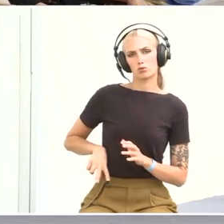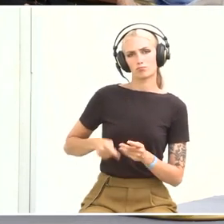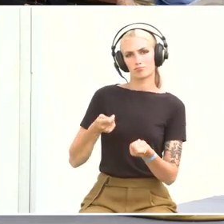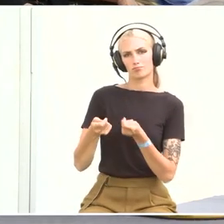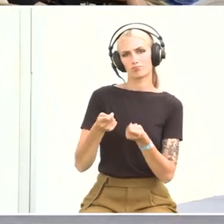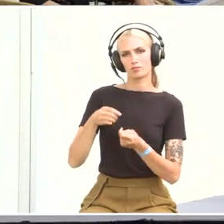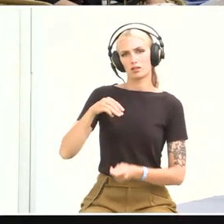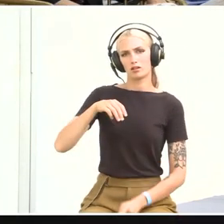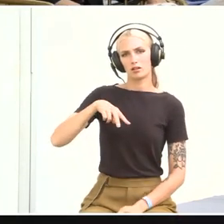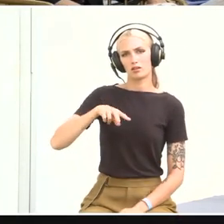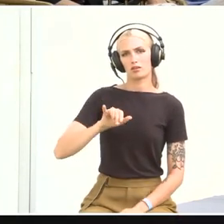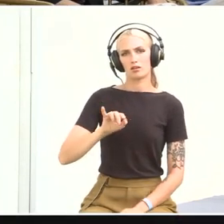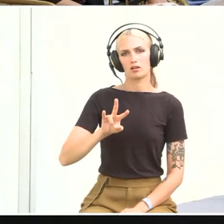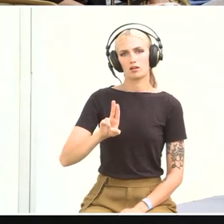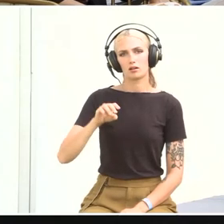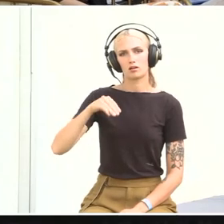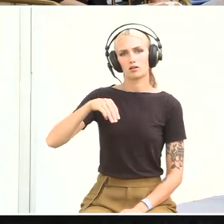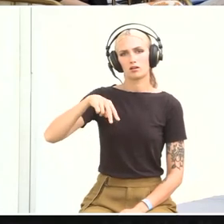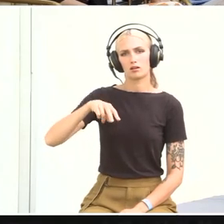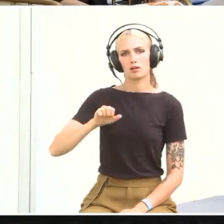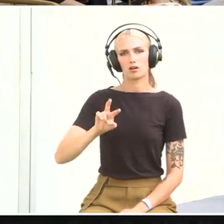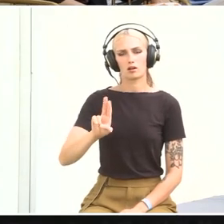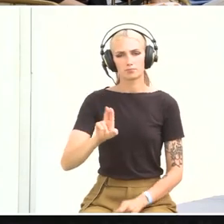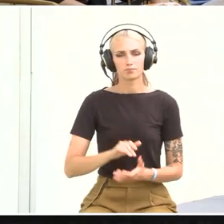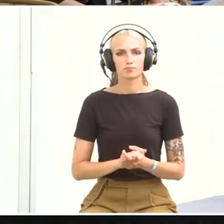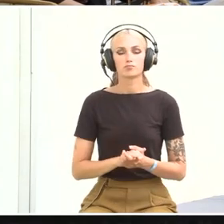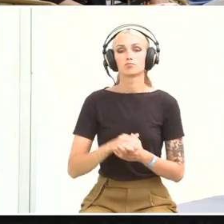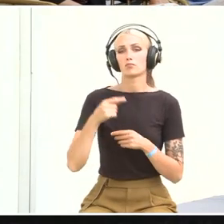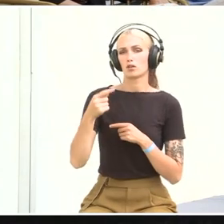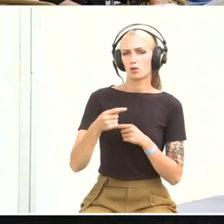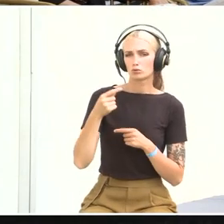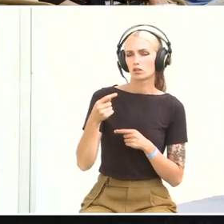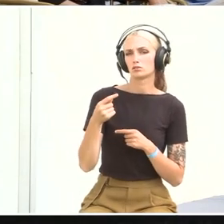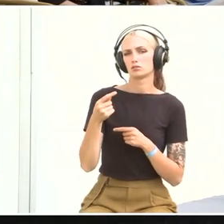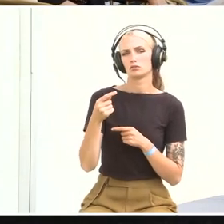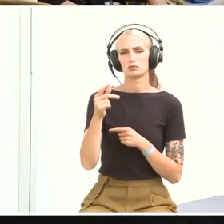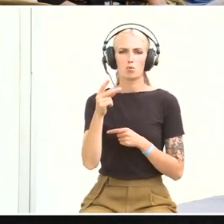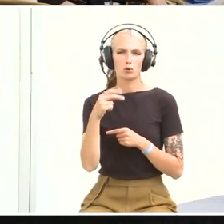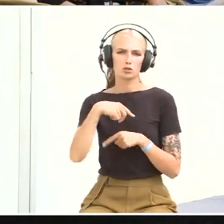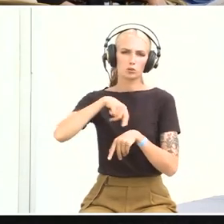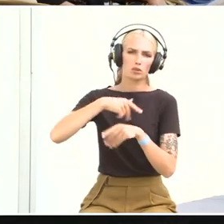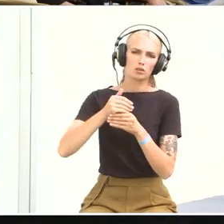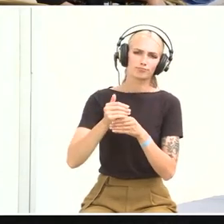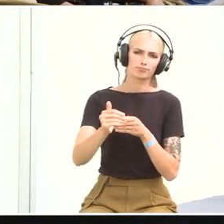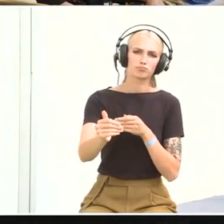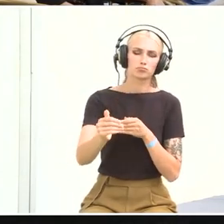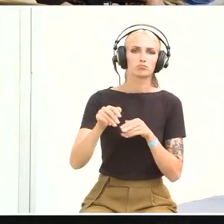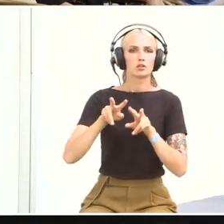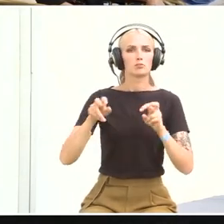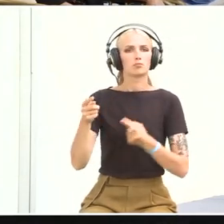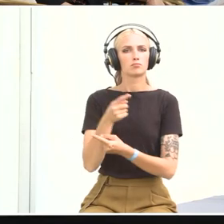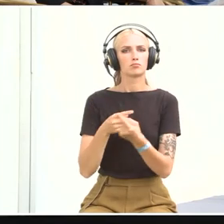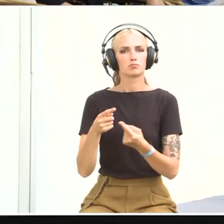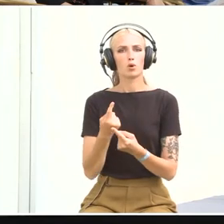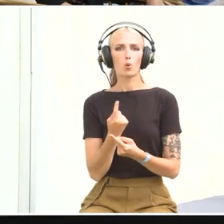think tank. So over the next hour, an hour to a half, the topic here is